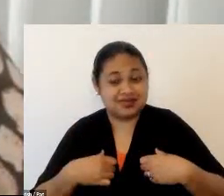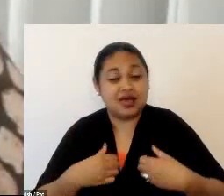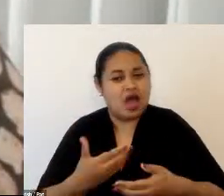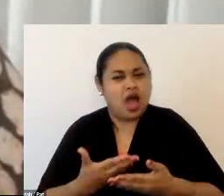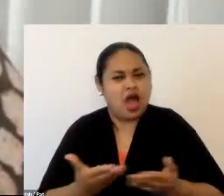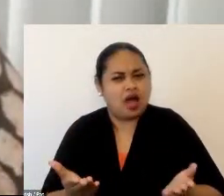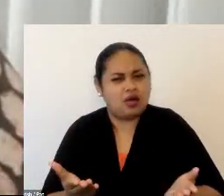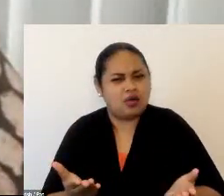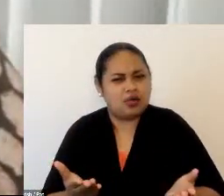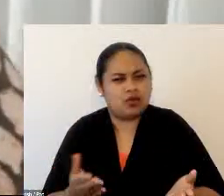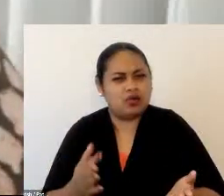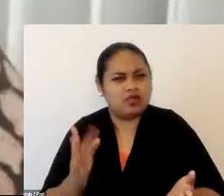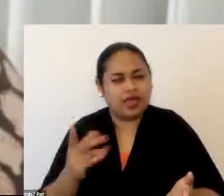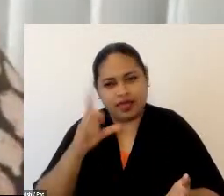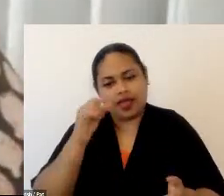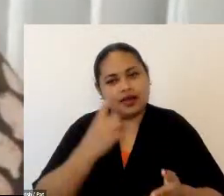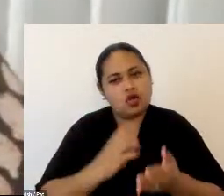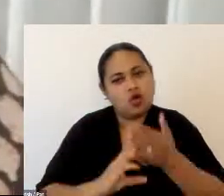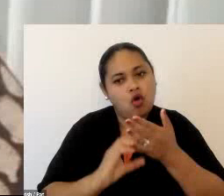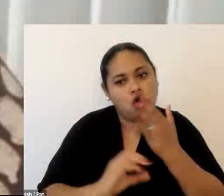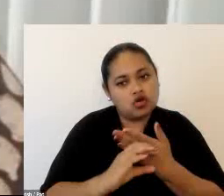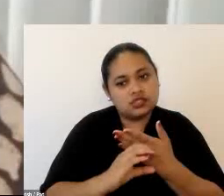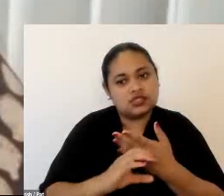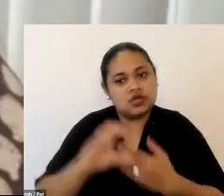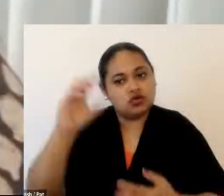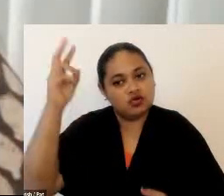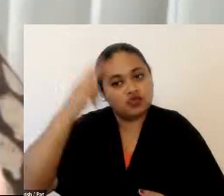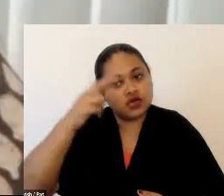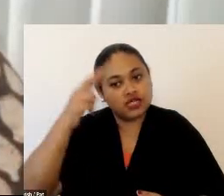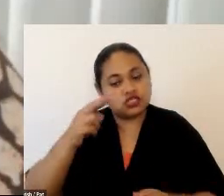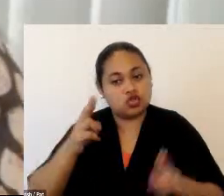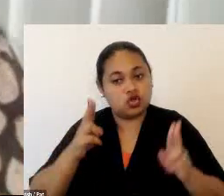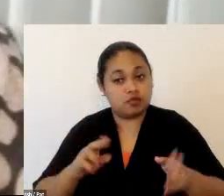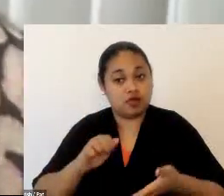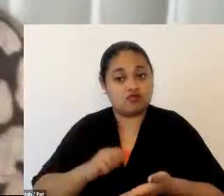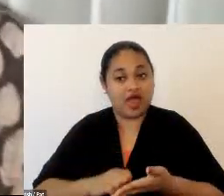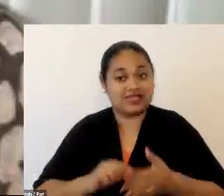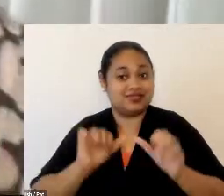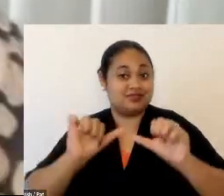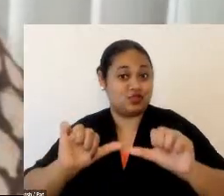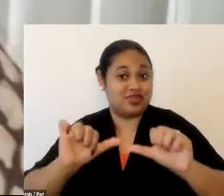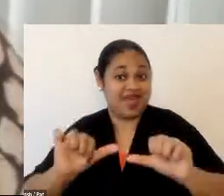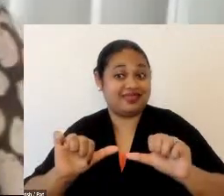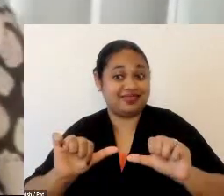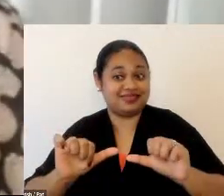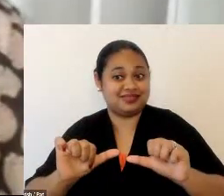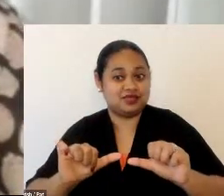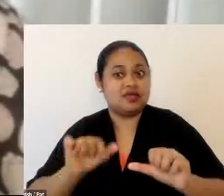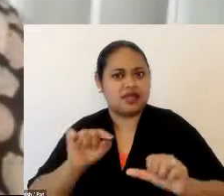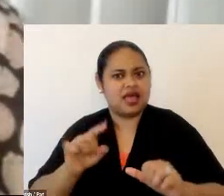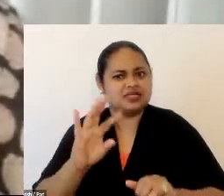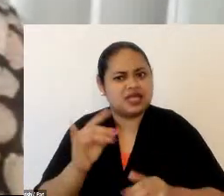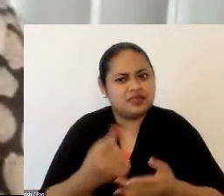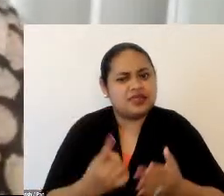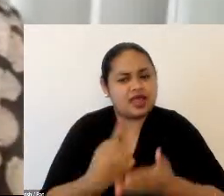could pose risks to particularly, you know, human rights defenders. And I think that's something that kept coming in many